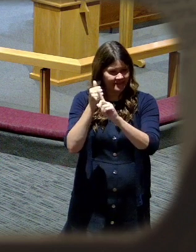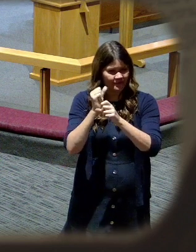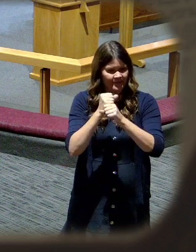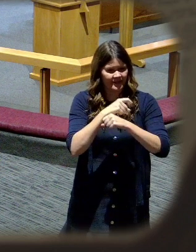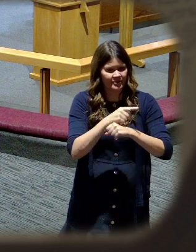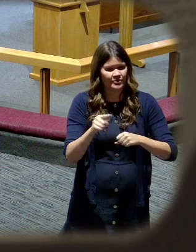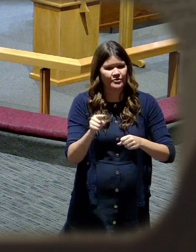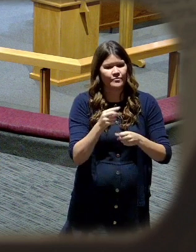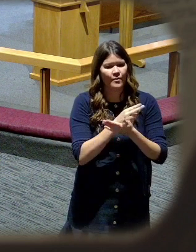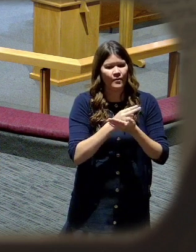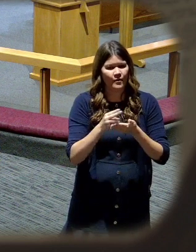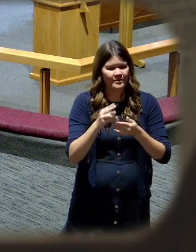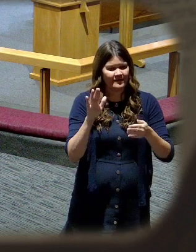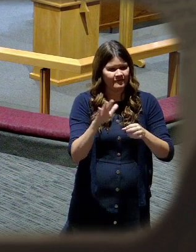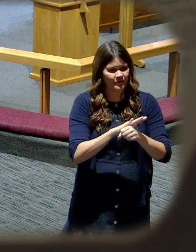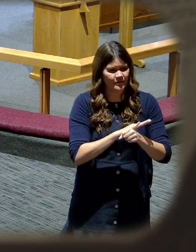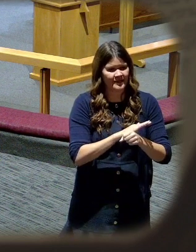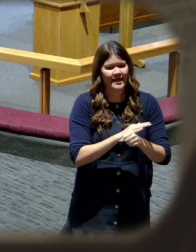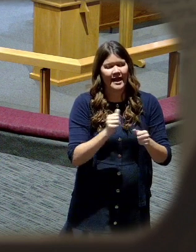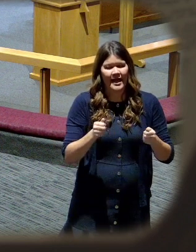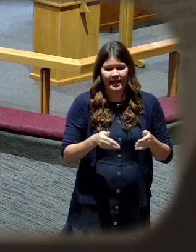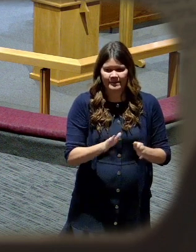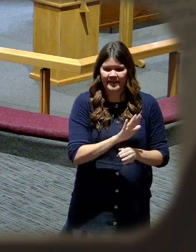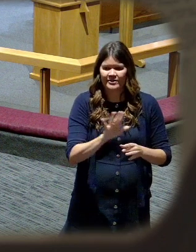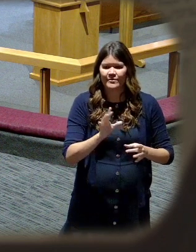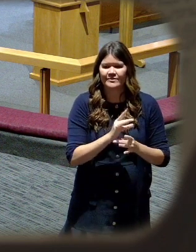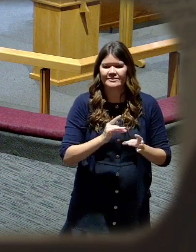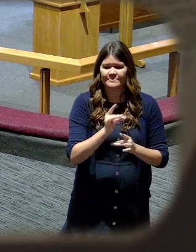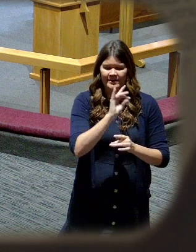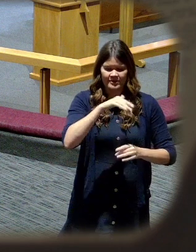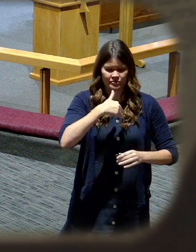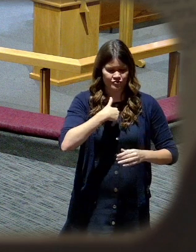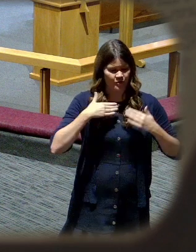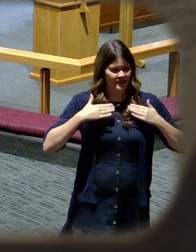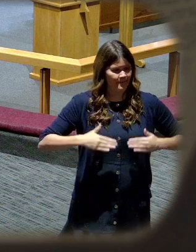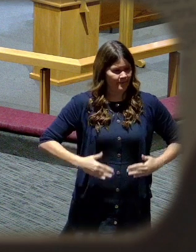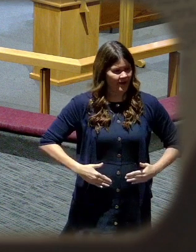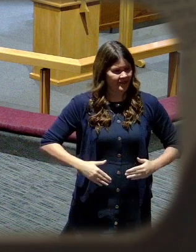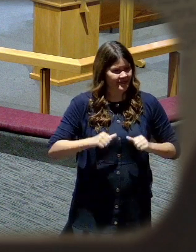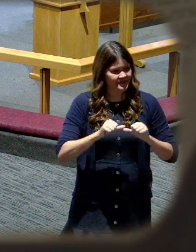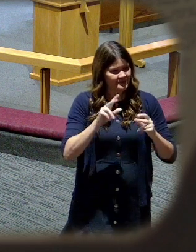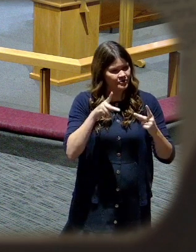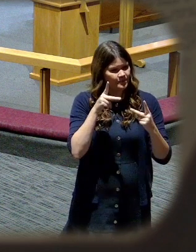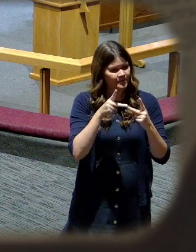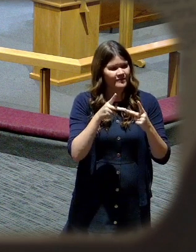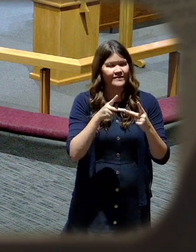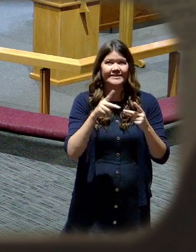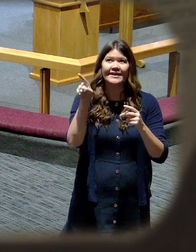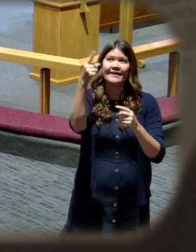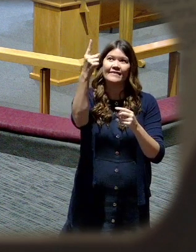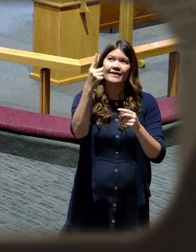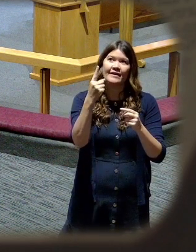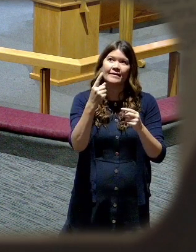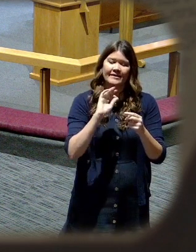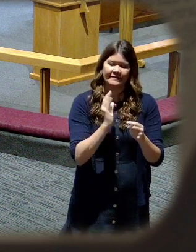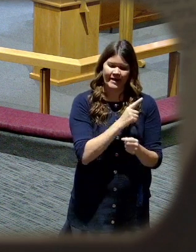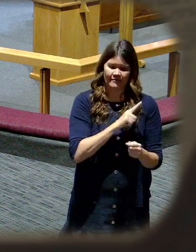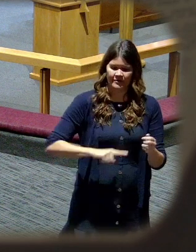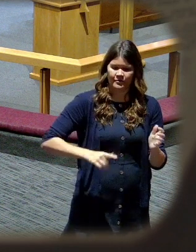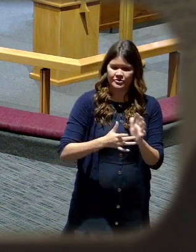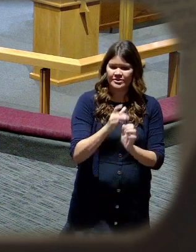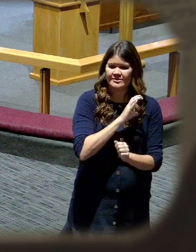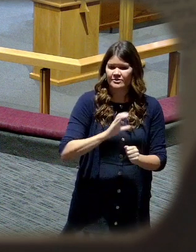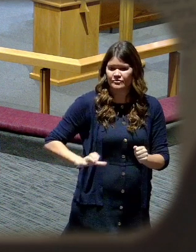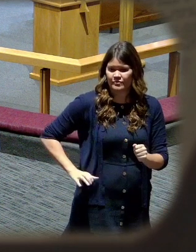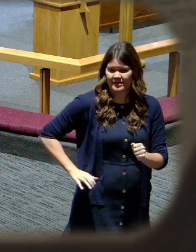completely. And may your whole spirit, soul, and body be kept blameless at the coming of our Lord Jesus Christ.